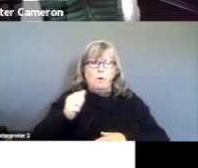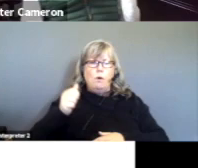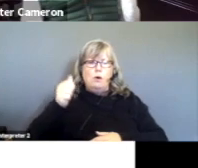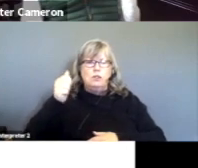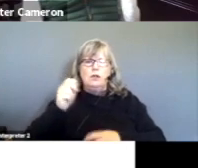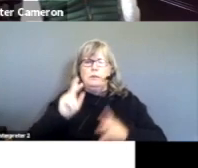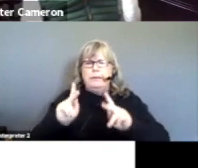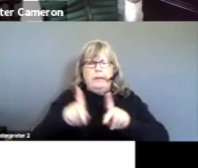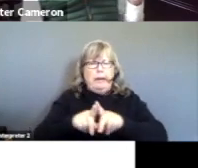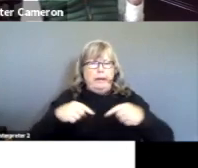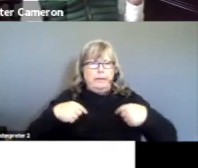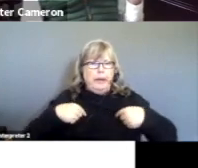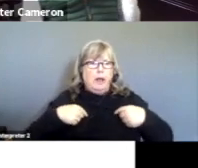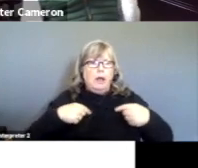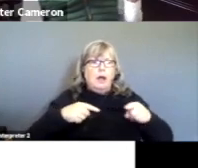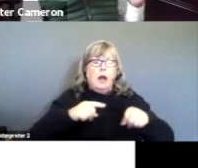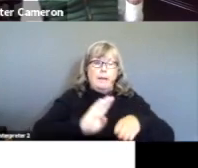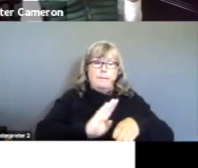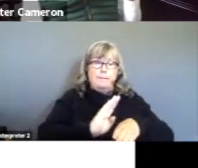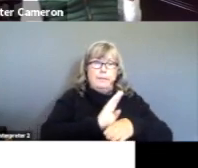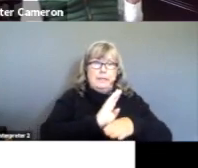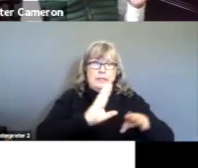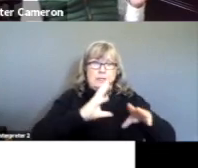that business owners